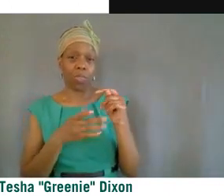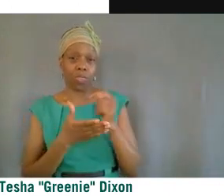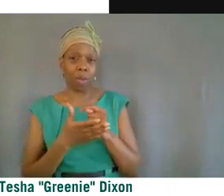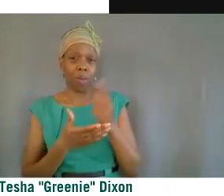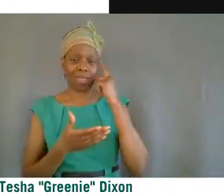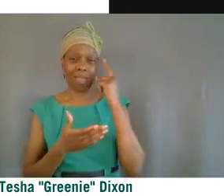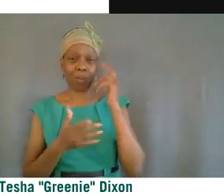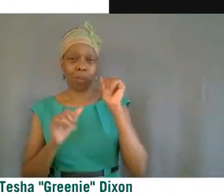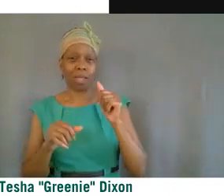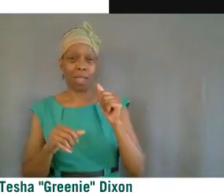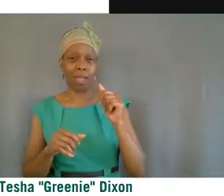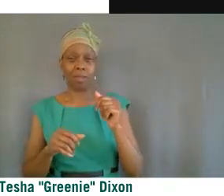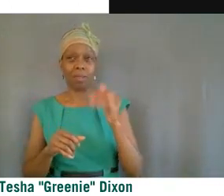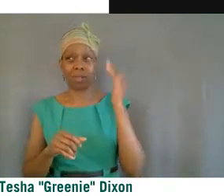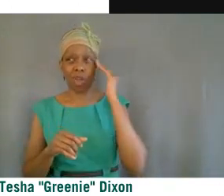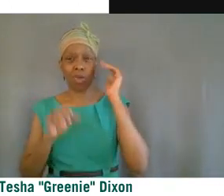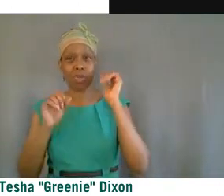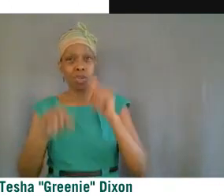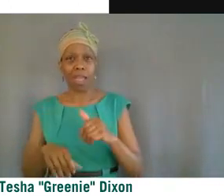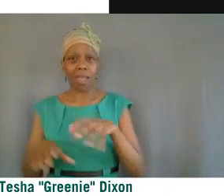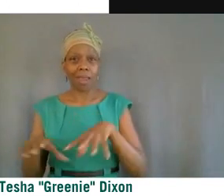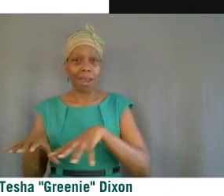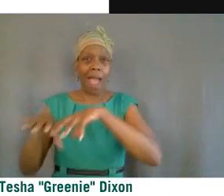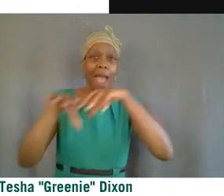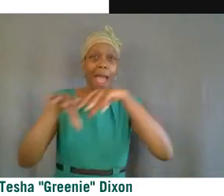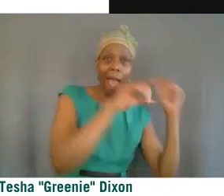it's long gone, hopefully.